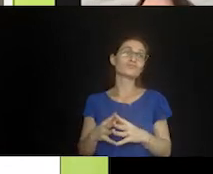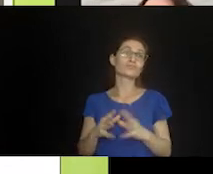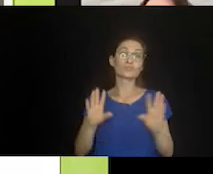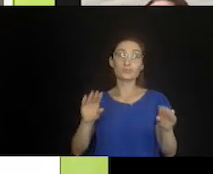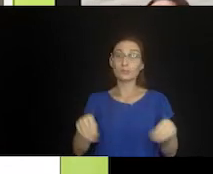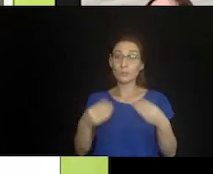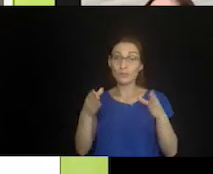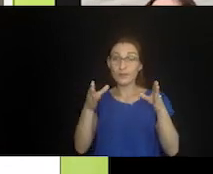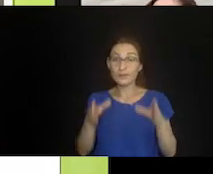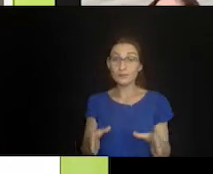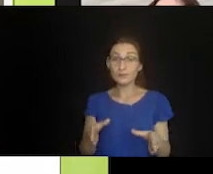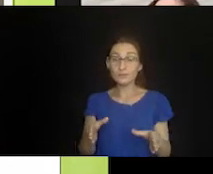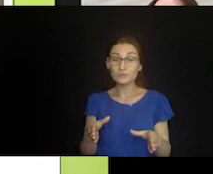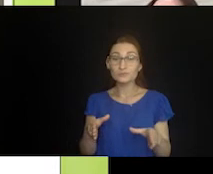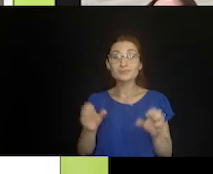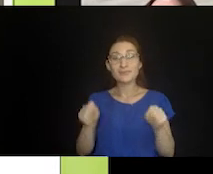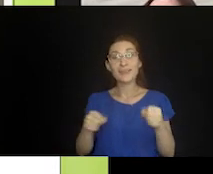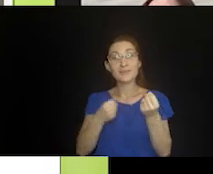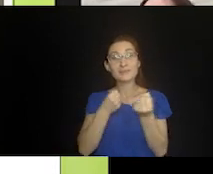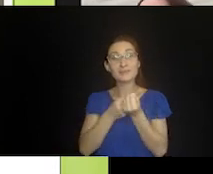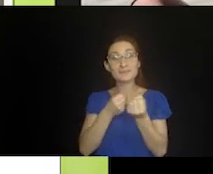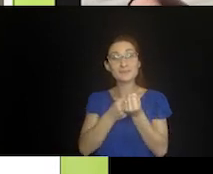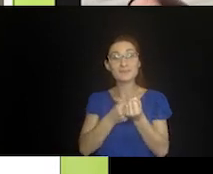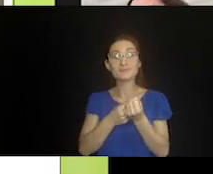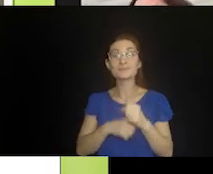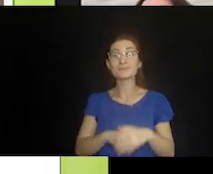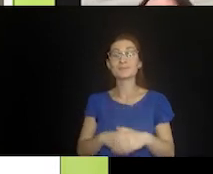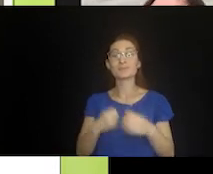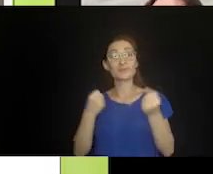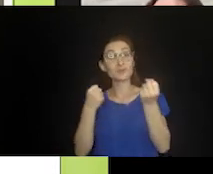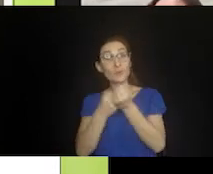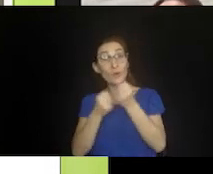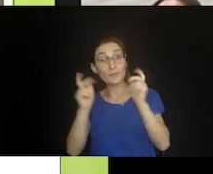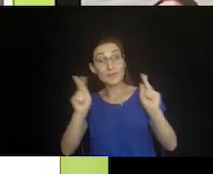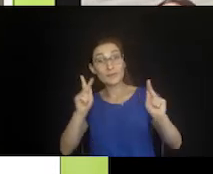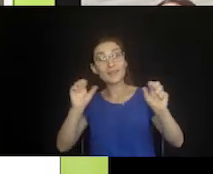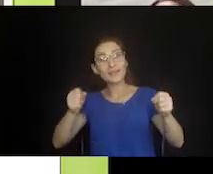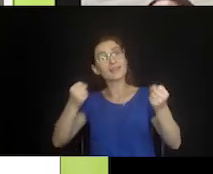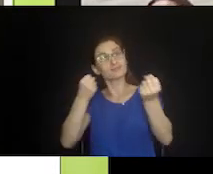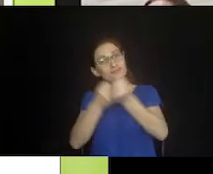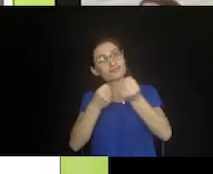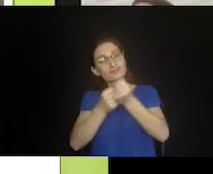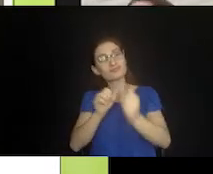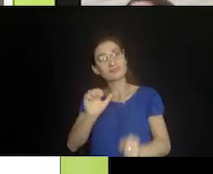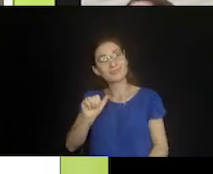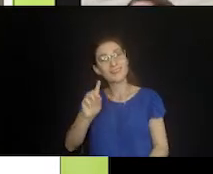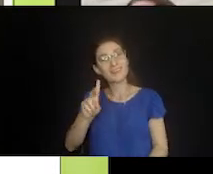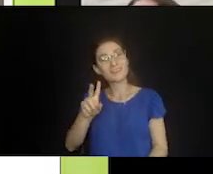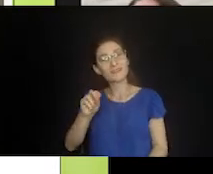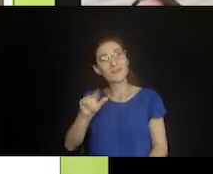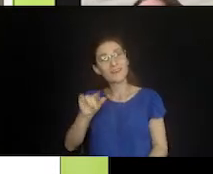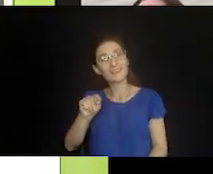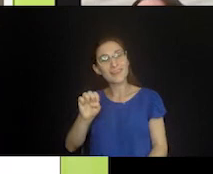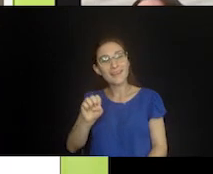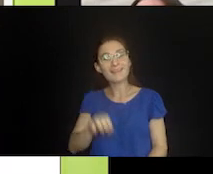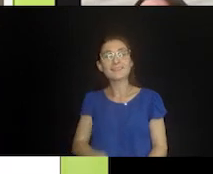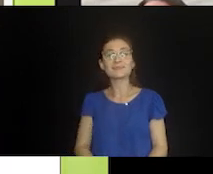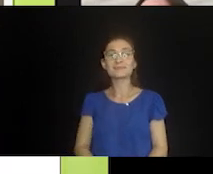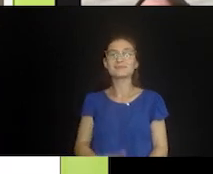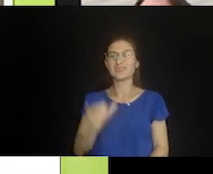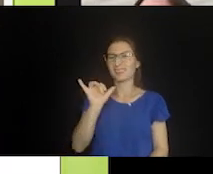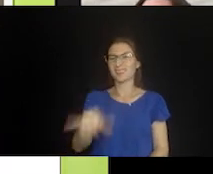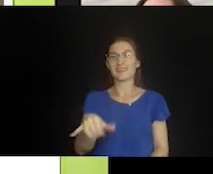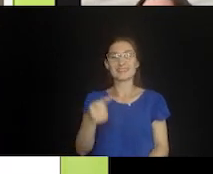for us, our providers that work for us, our support people, all